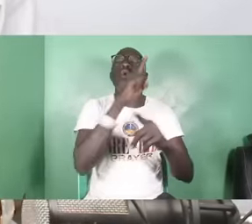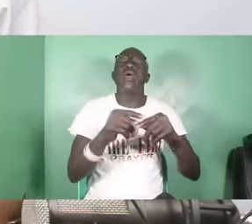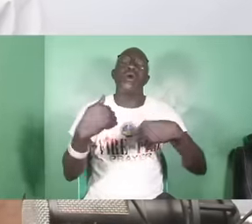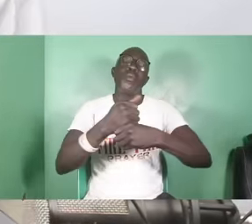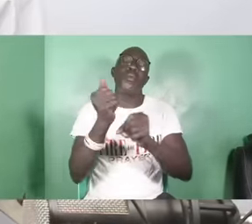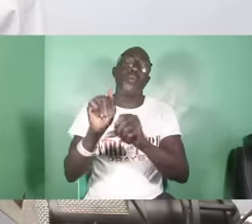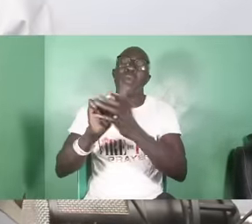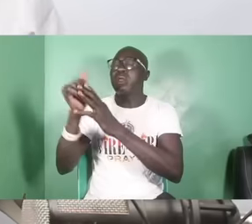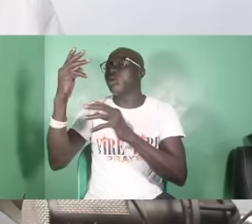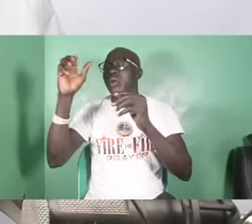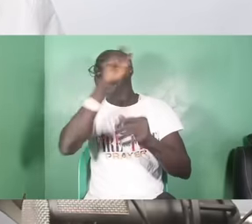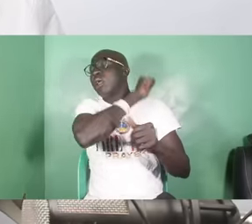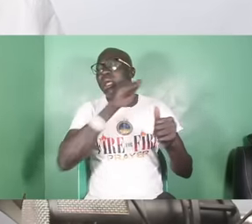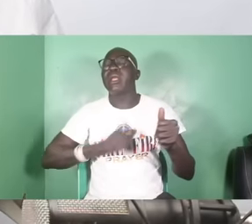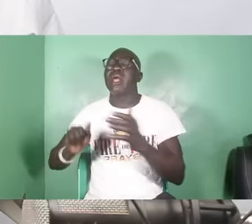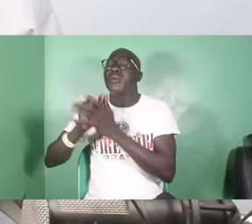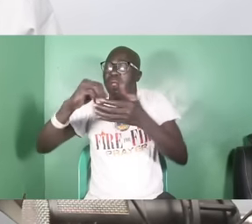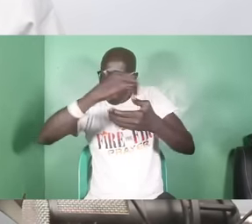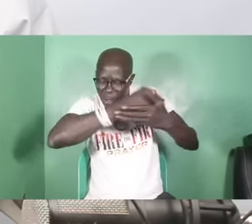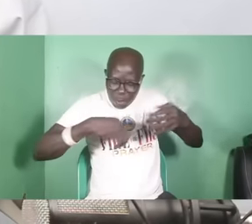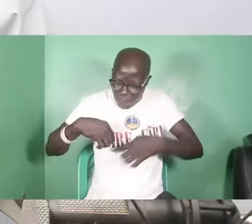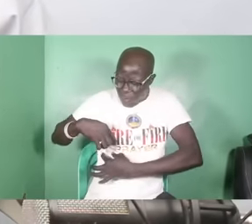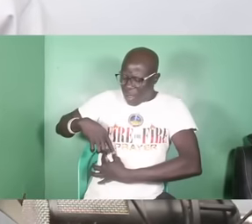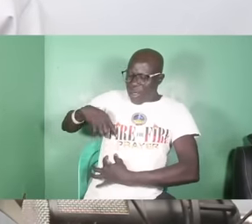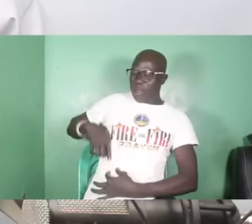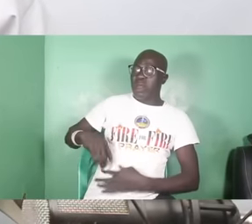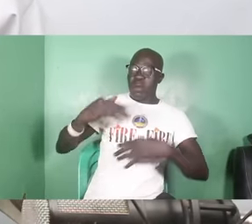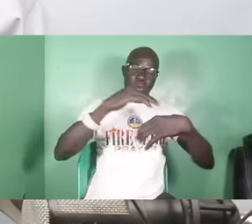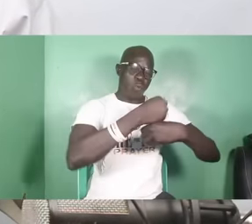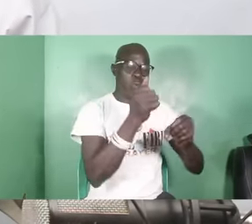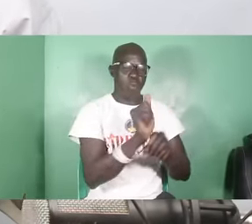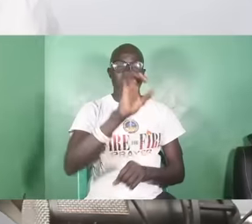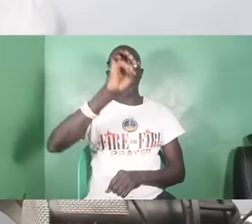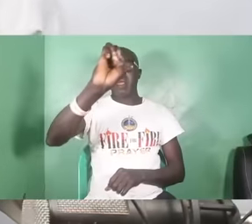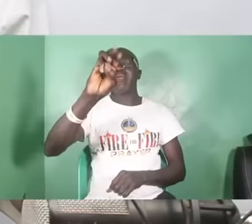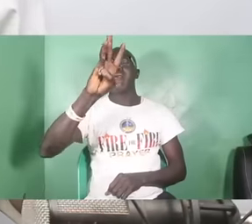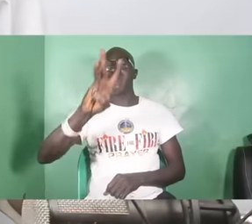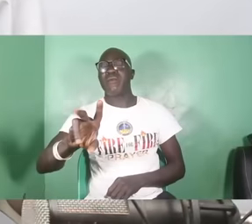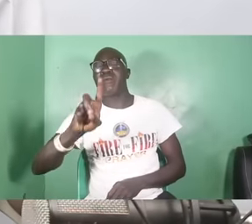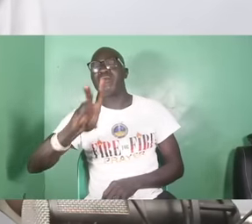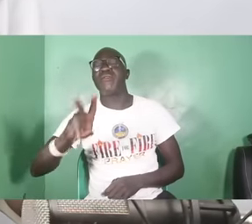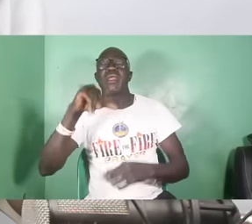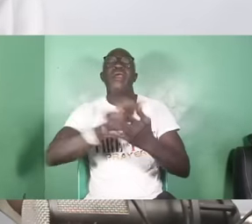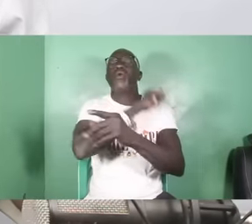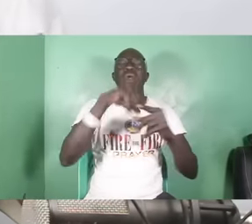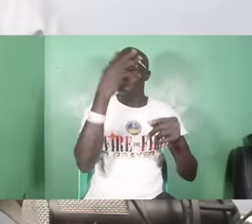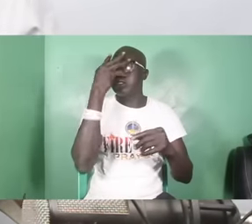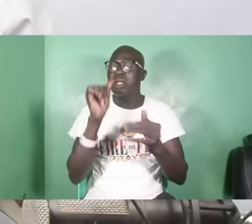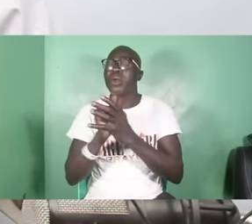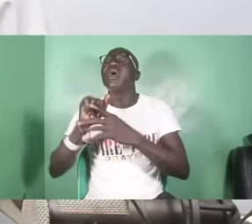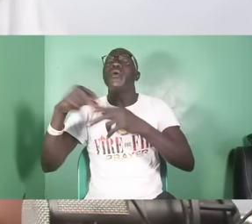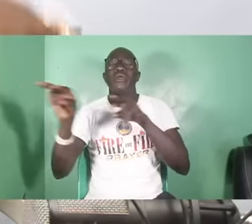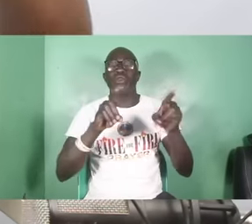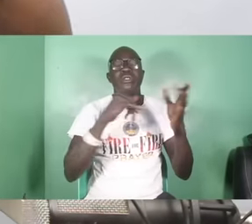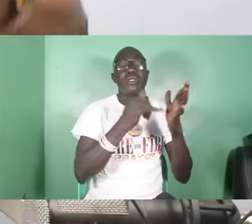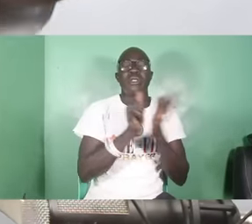God make them to sow. Oju ebu ihare. He took his ring. Won de fi mo efa. I need to mourn him. Gba okun lorun ojika. When he made to sleep deep. Igba yen lo se be.